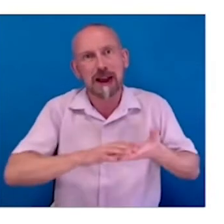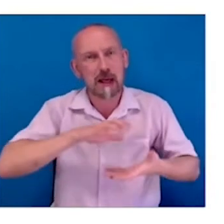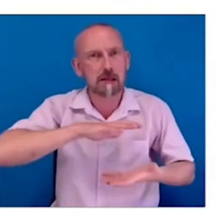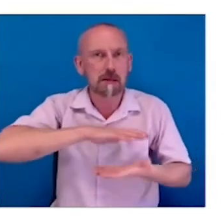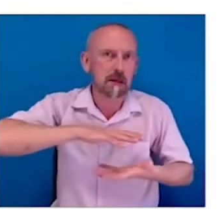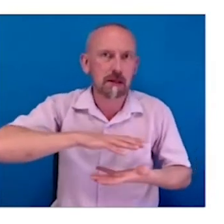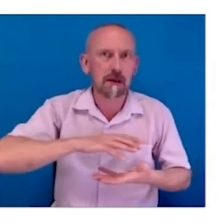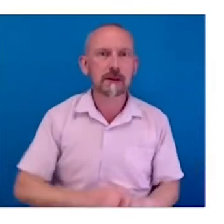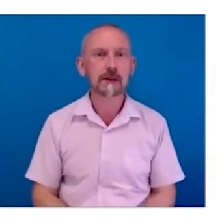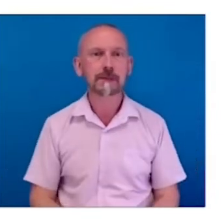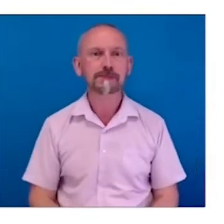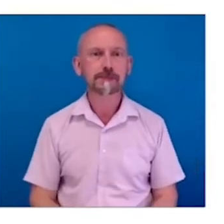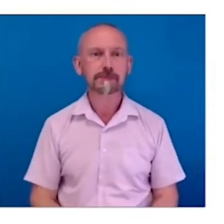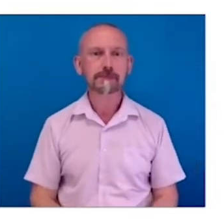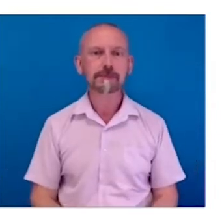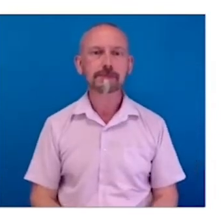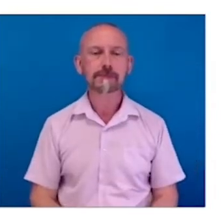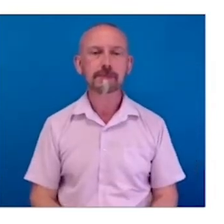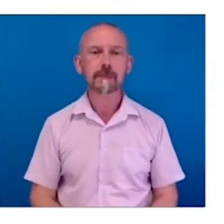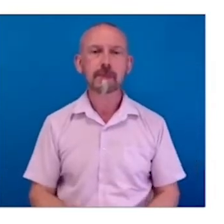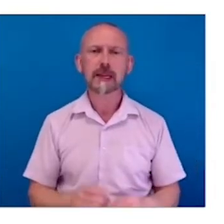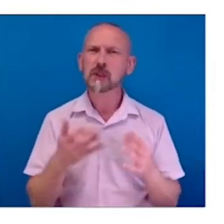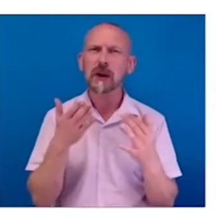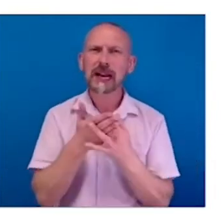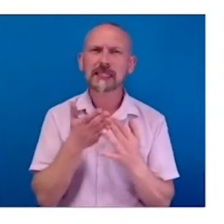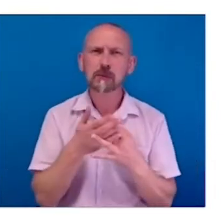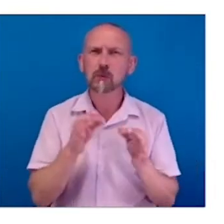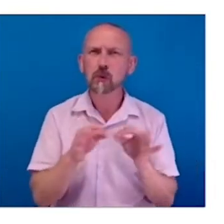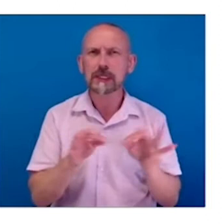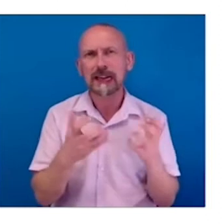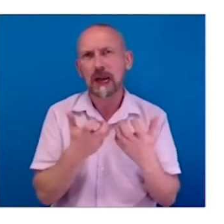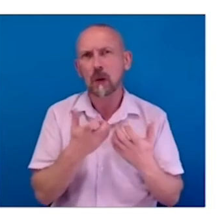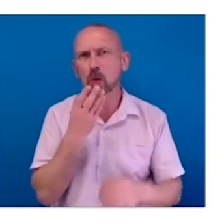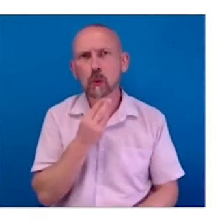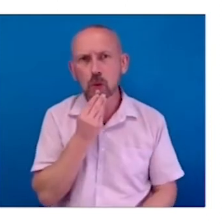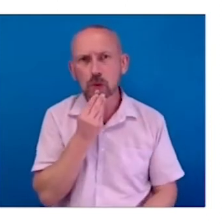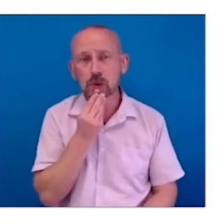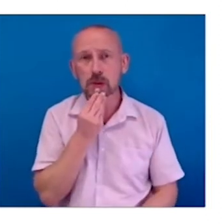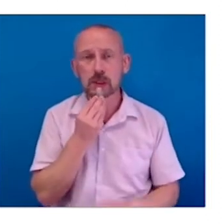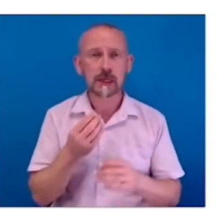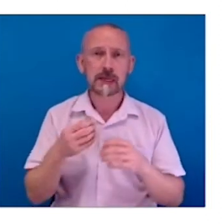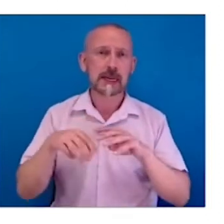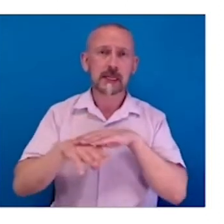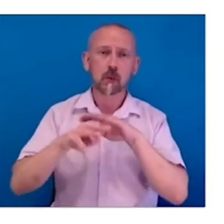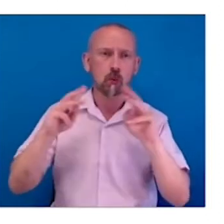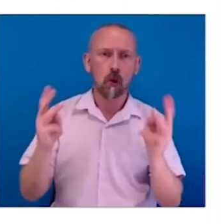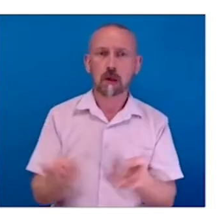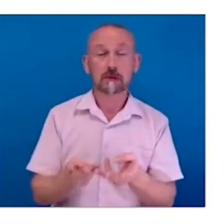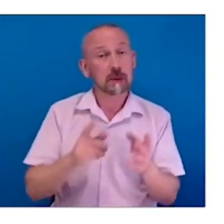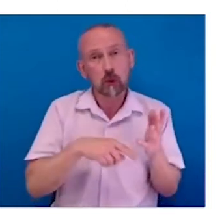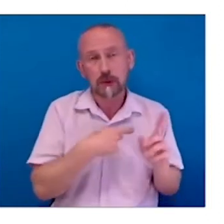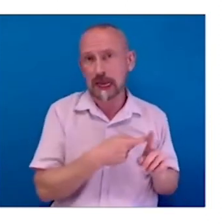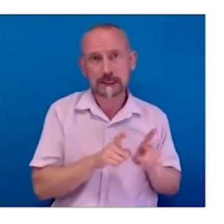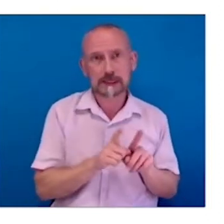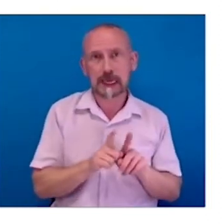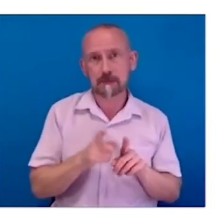used? Many people in the UK and worldwide are using the accessible formats described earlier in a